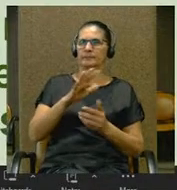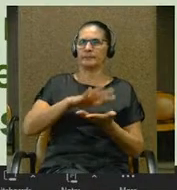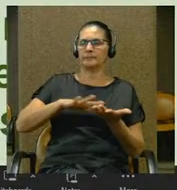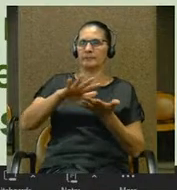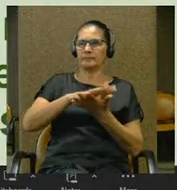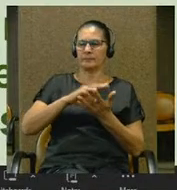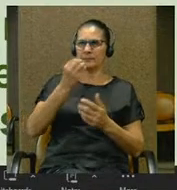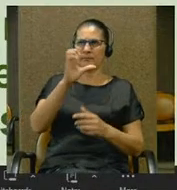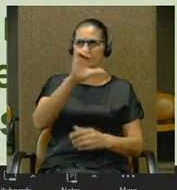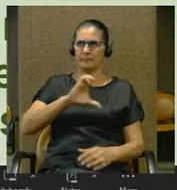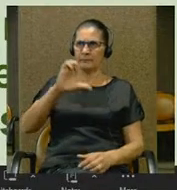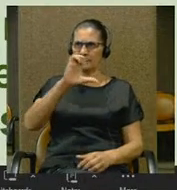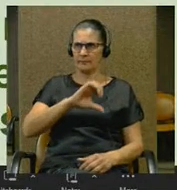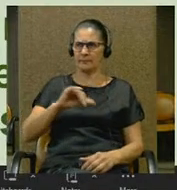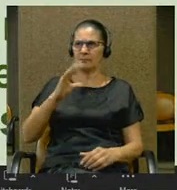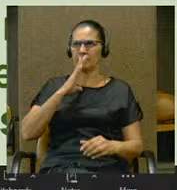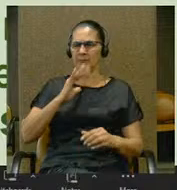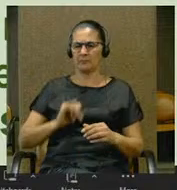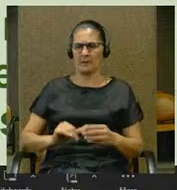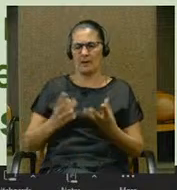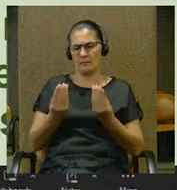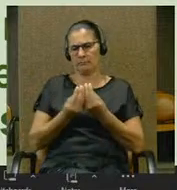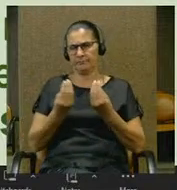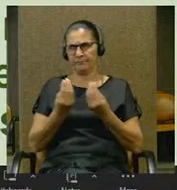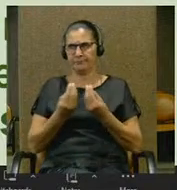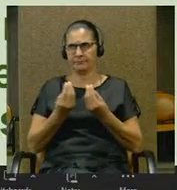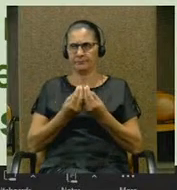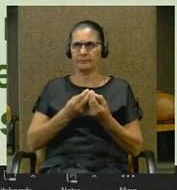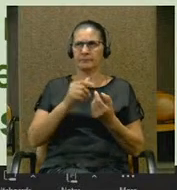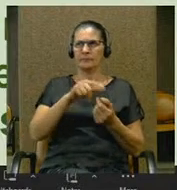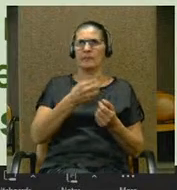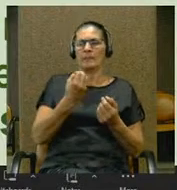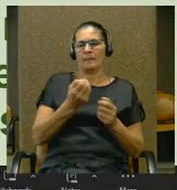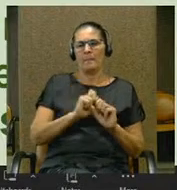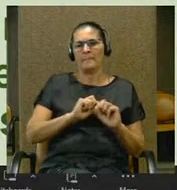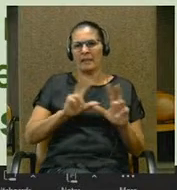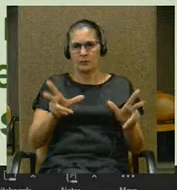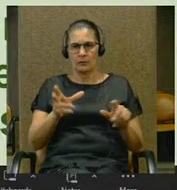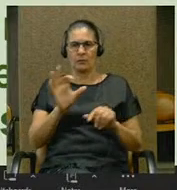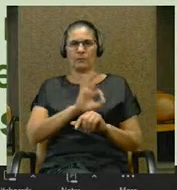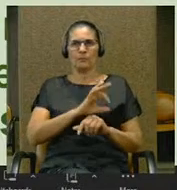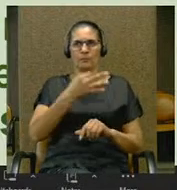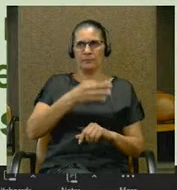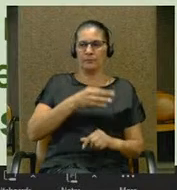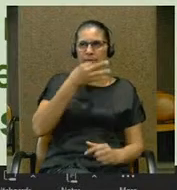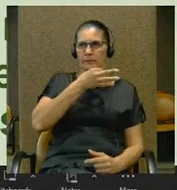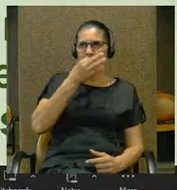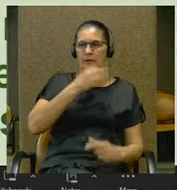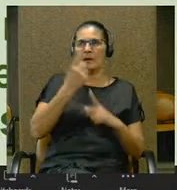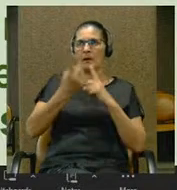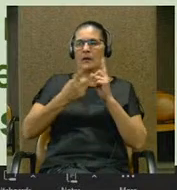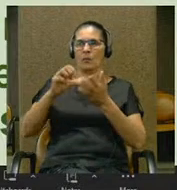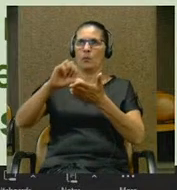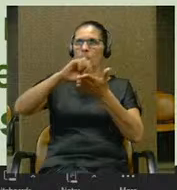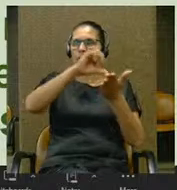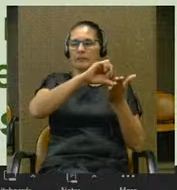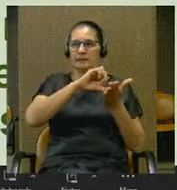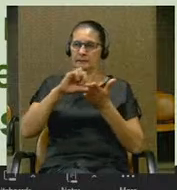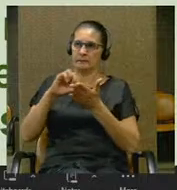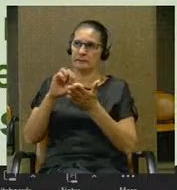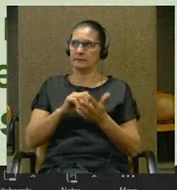in the European market where we see a emerging consumption of some synthetic opioids in some